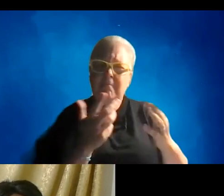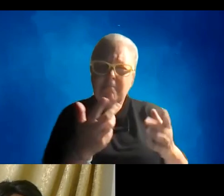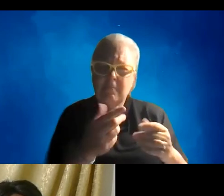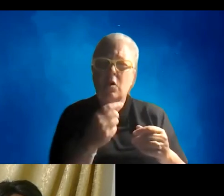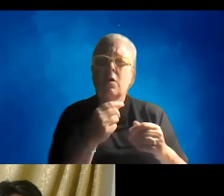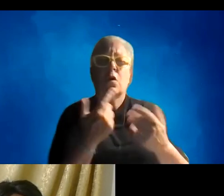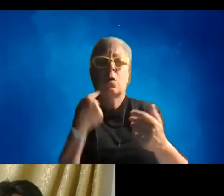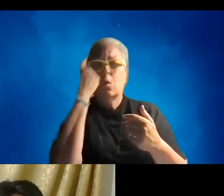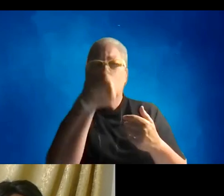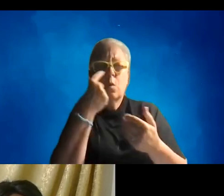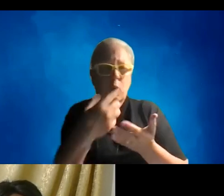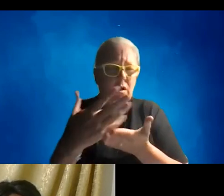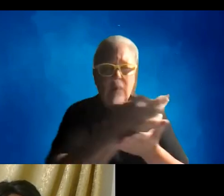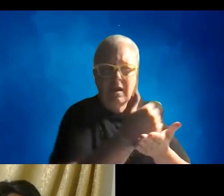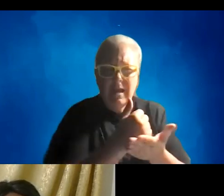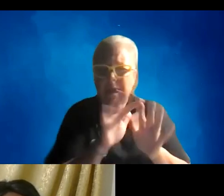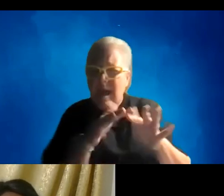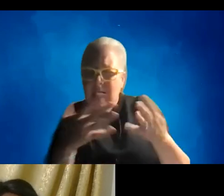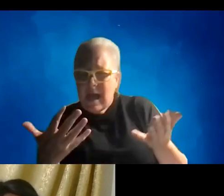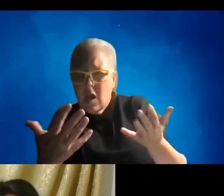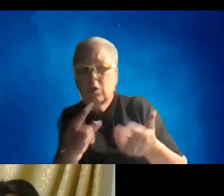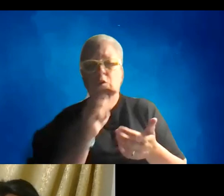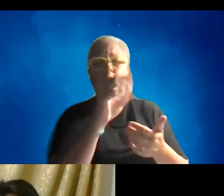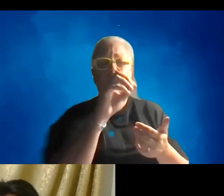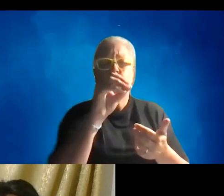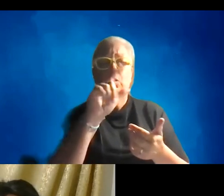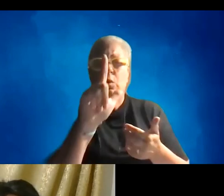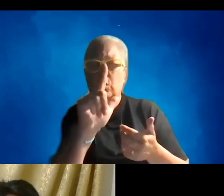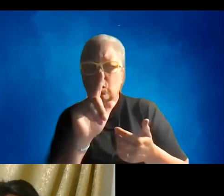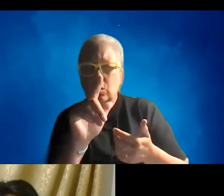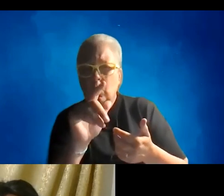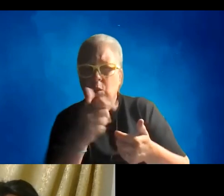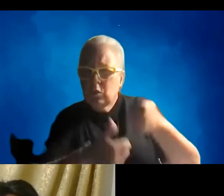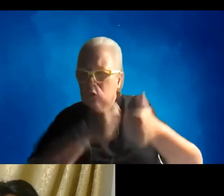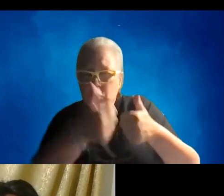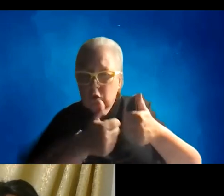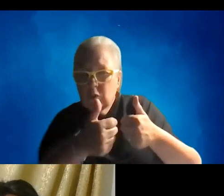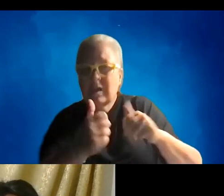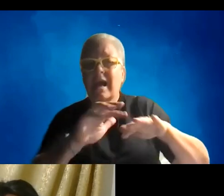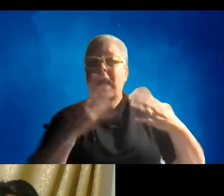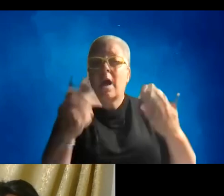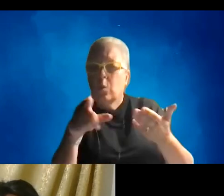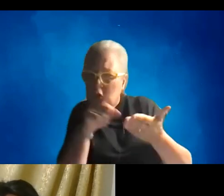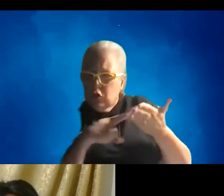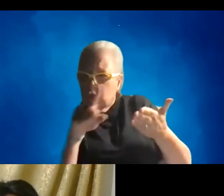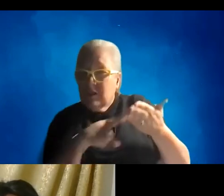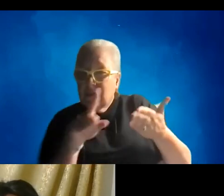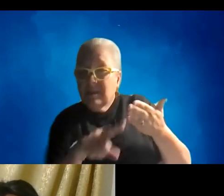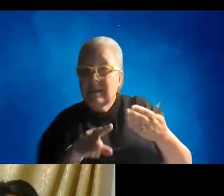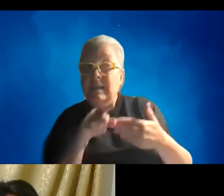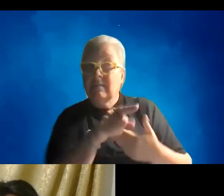it? How did they gather it? Which tool did they use? And how was it checked that it is